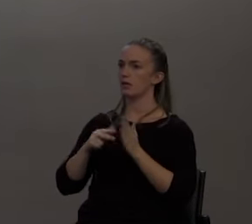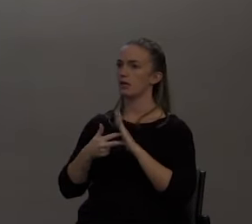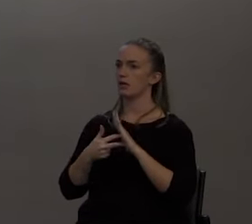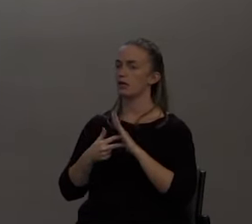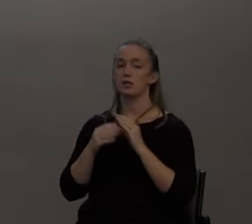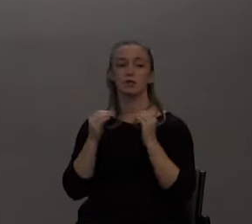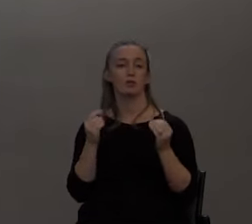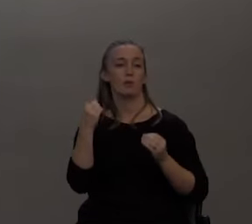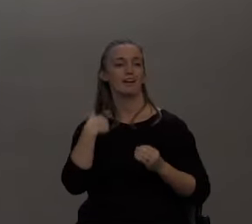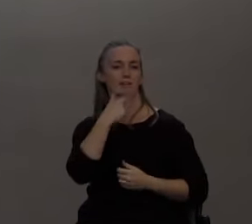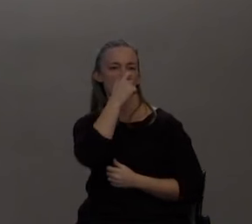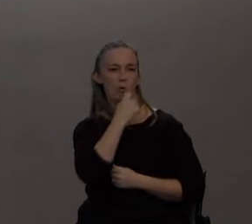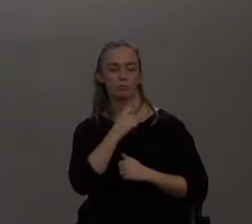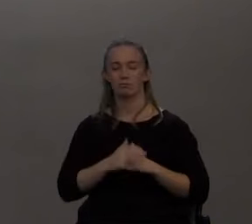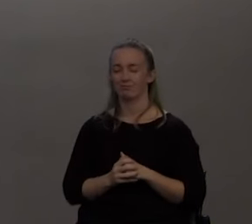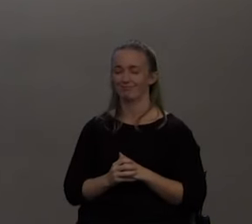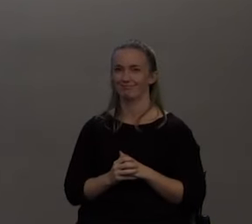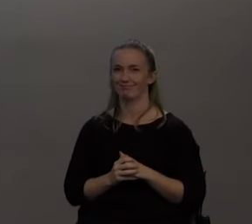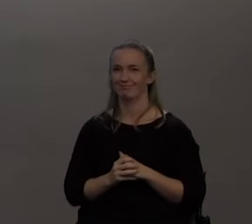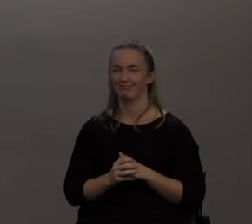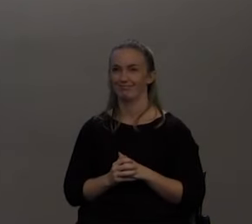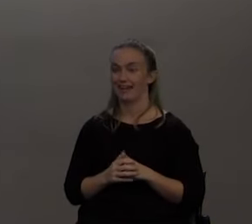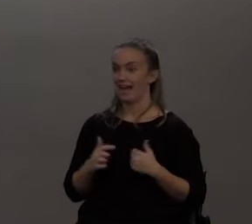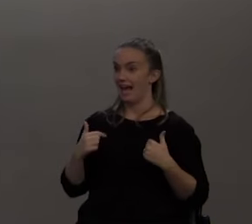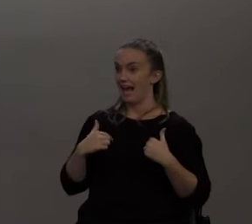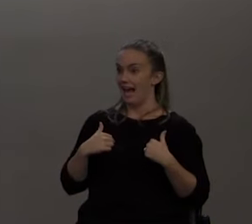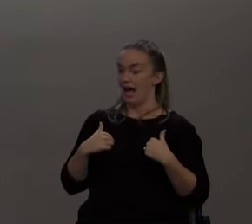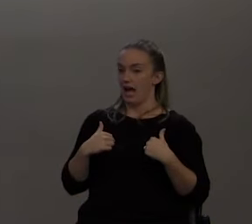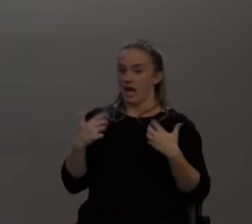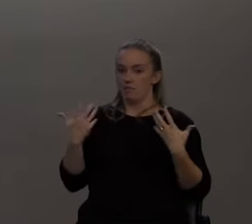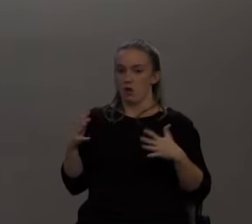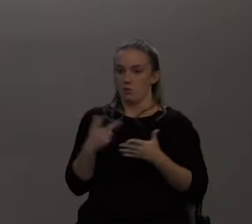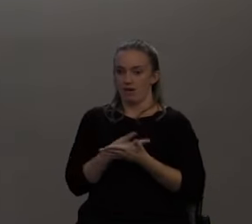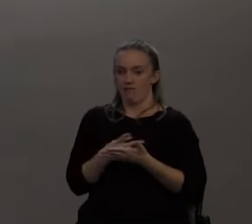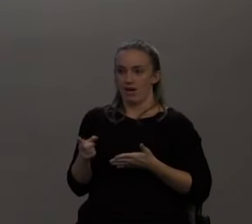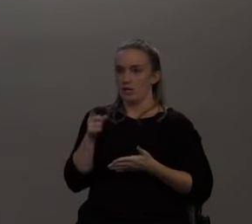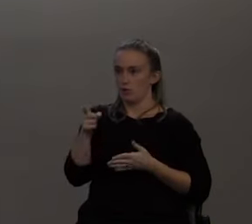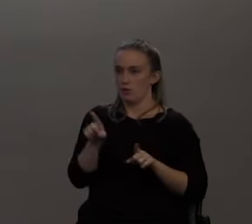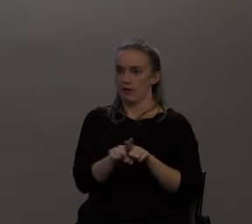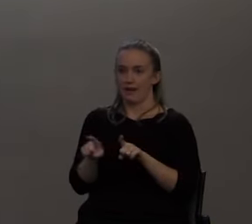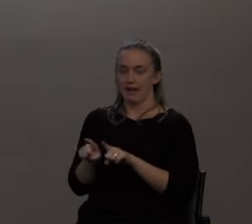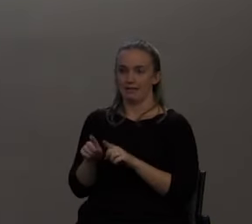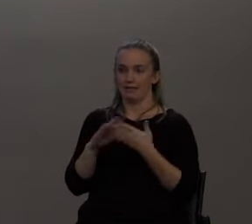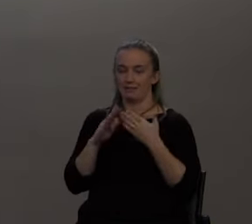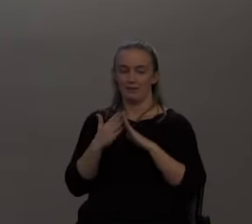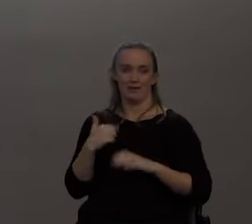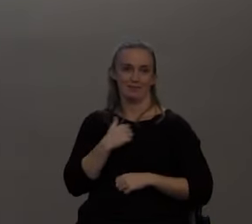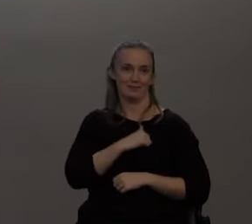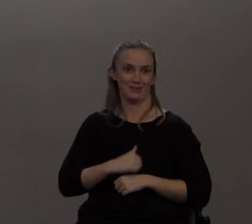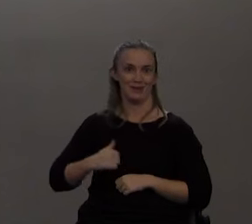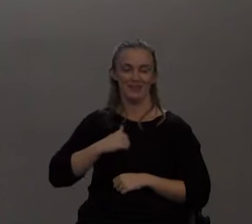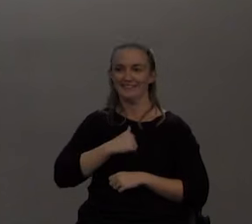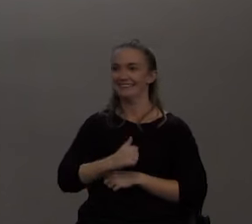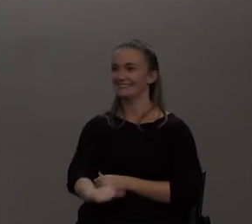got a cold. Well, then I am already failing you as a community, so I apologize about that.